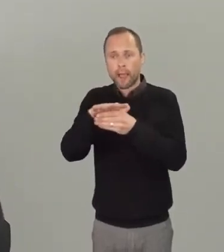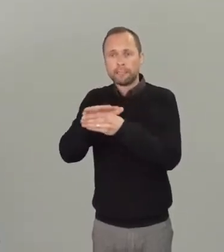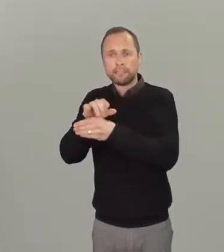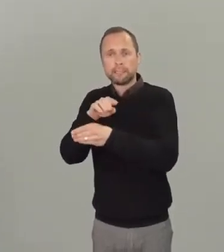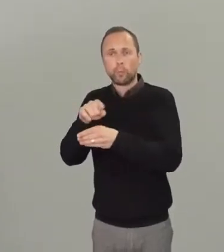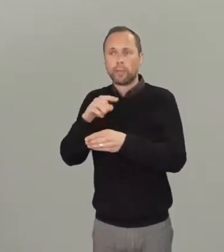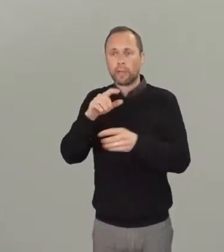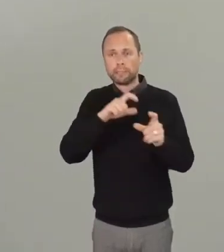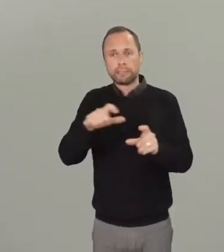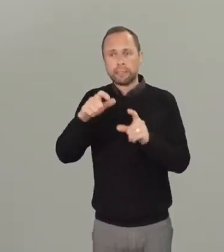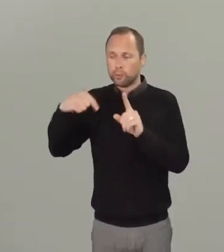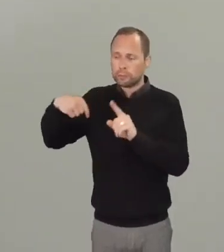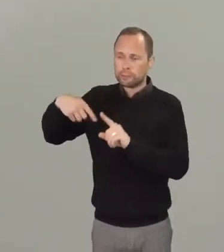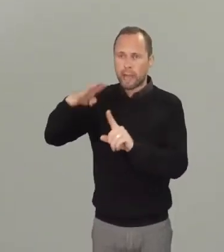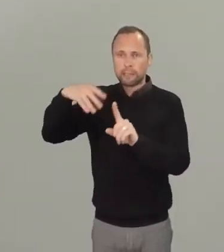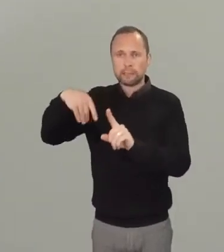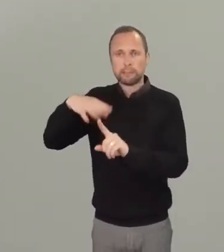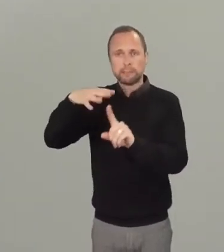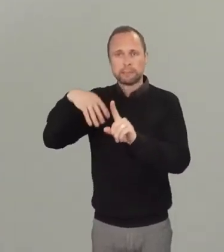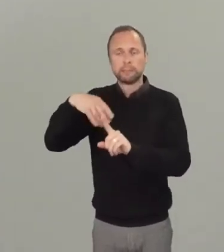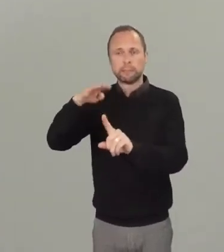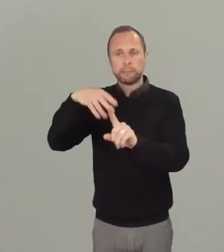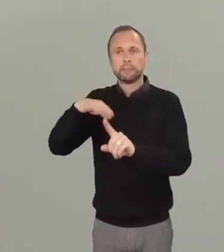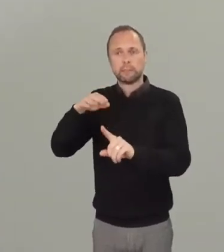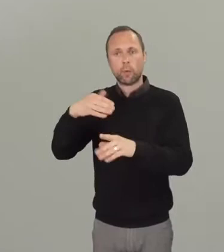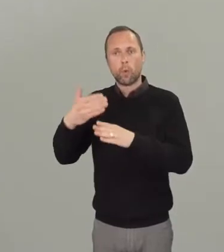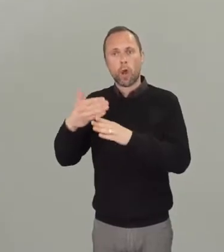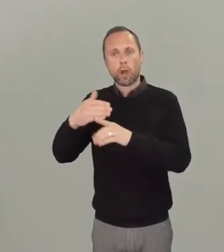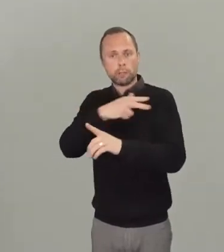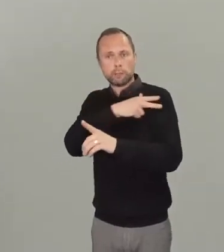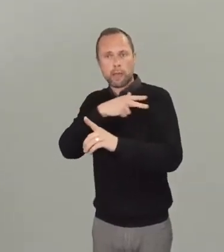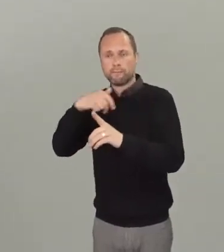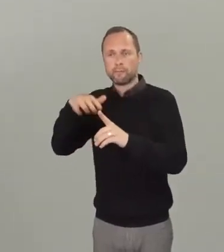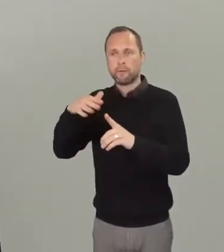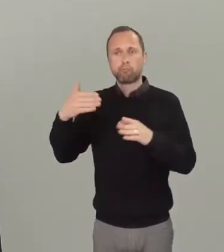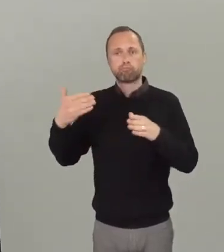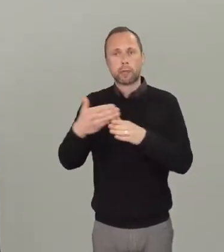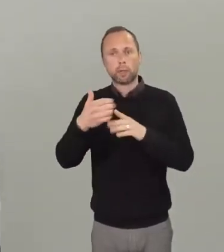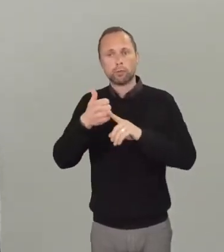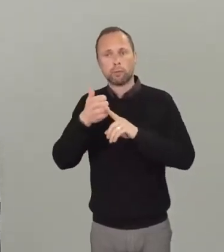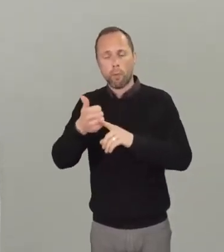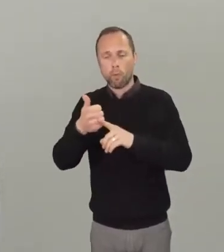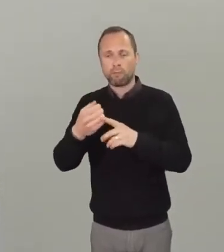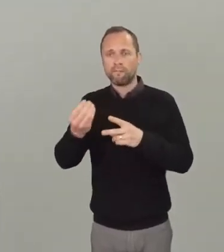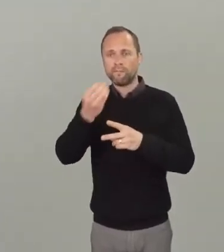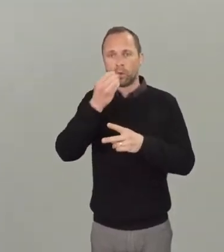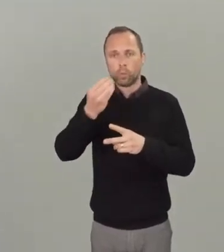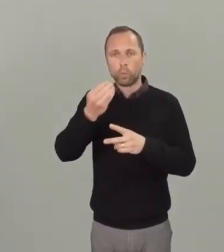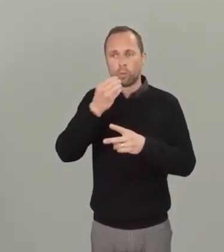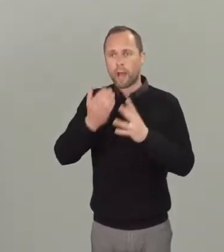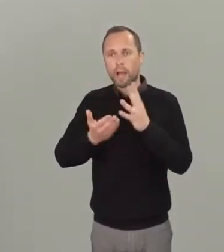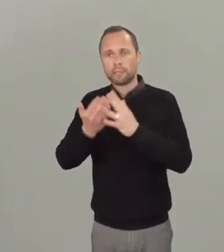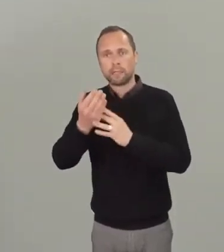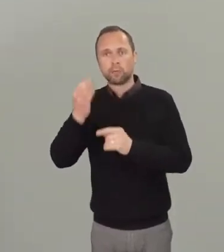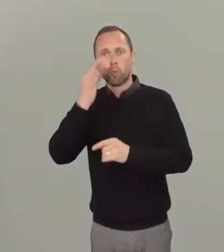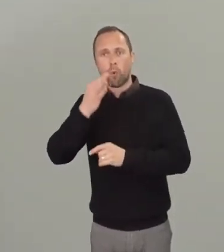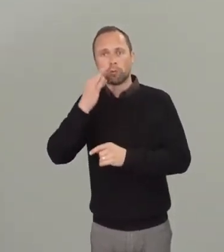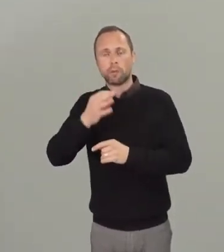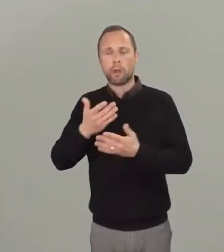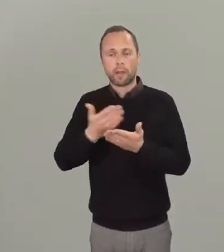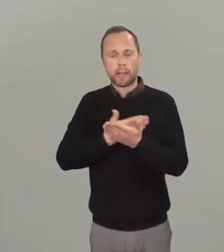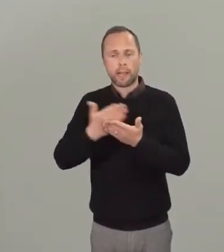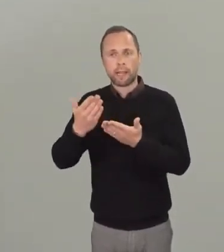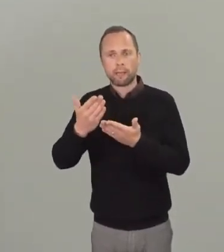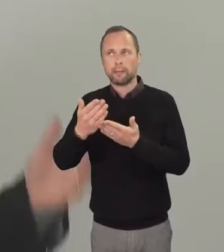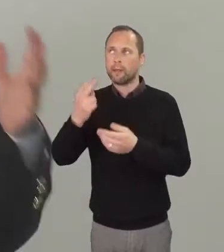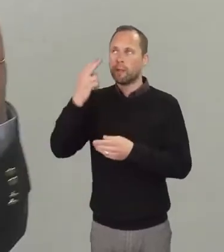workers. We continue to provide practical help, like access to food and water, in the name